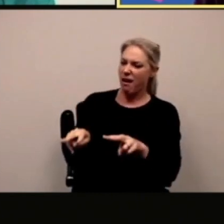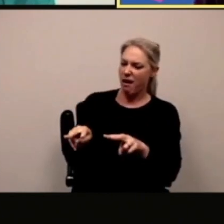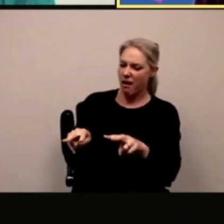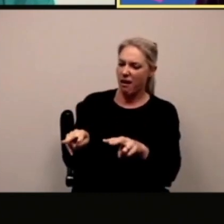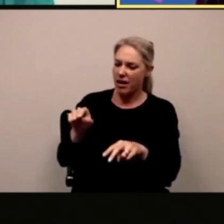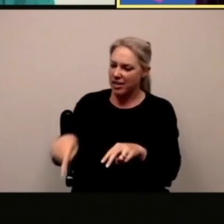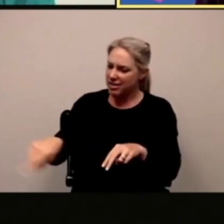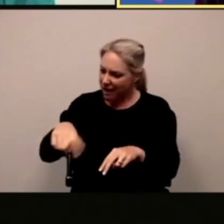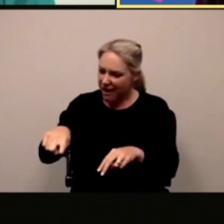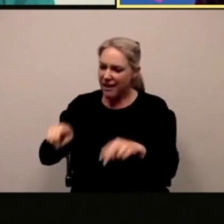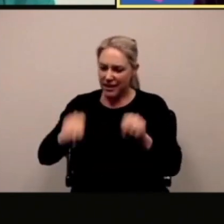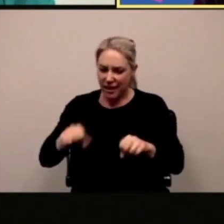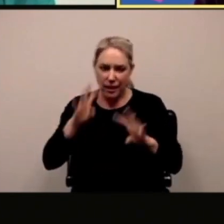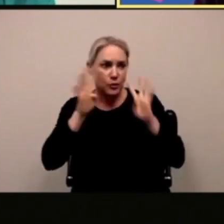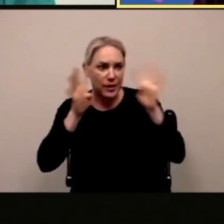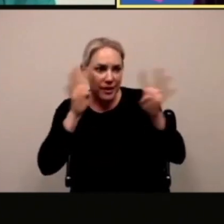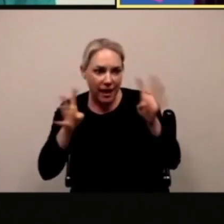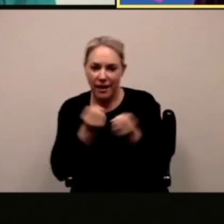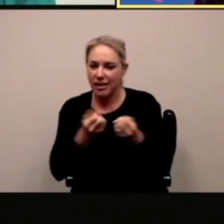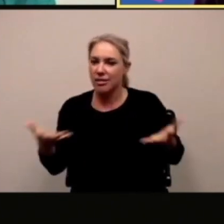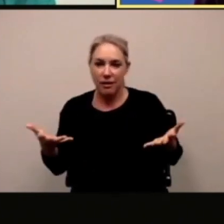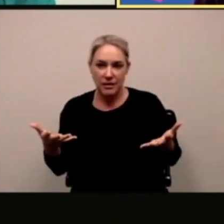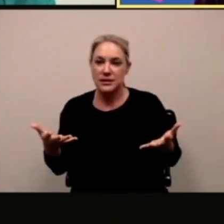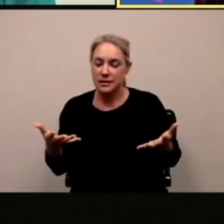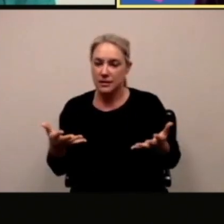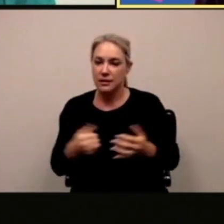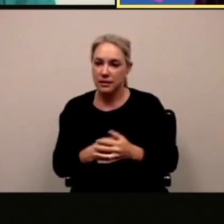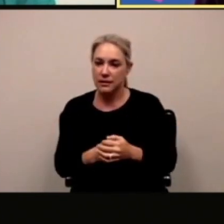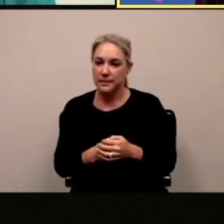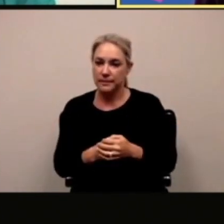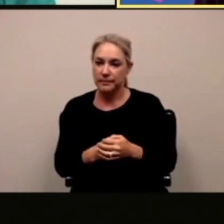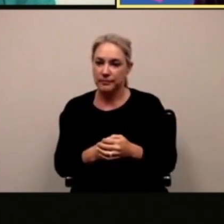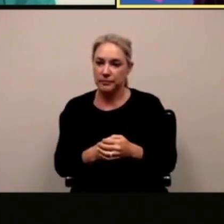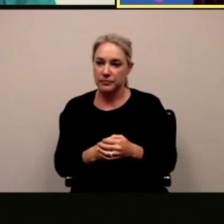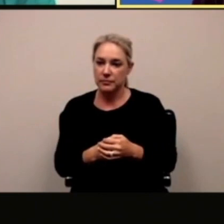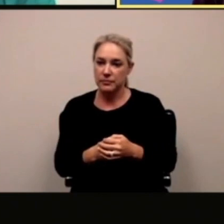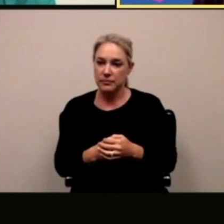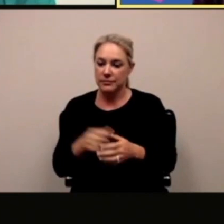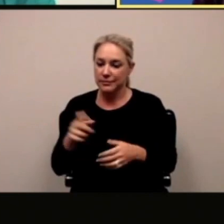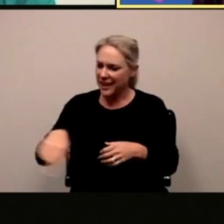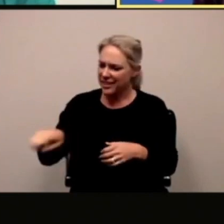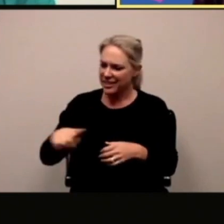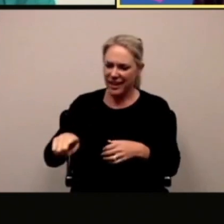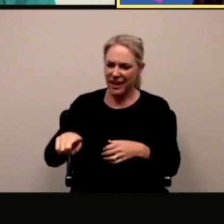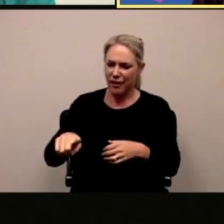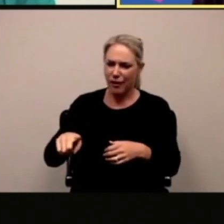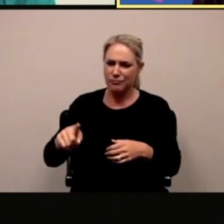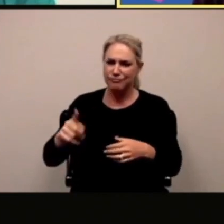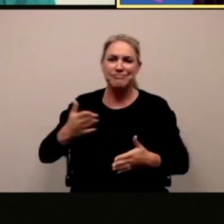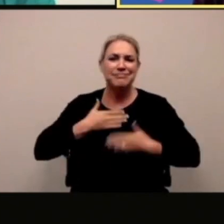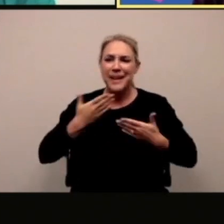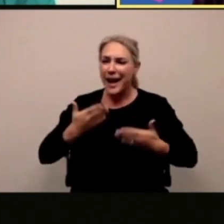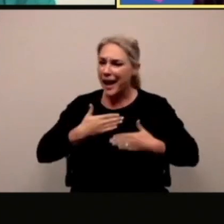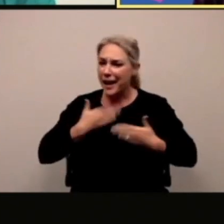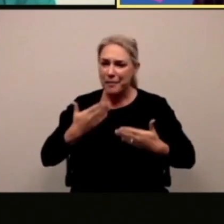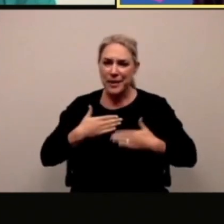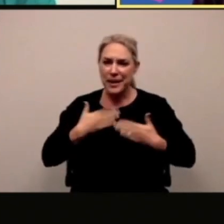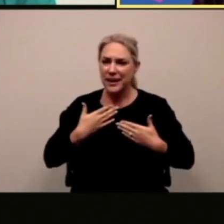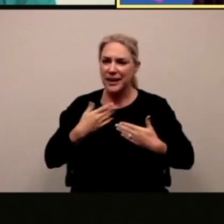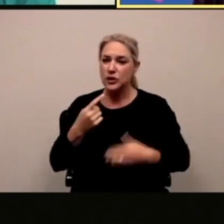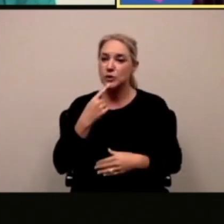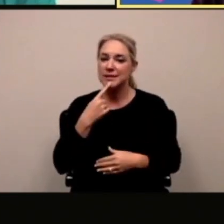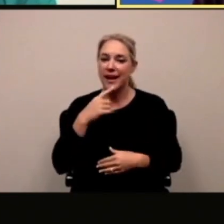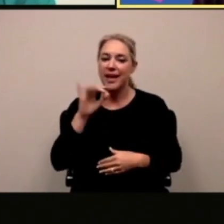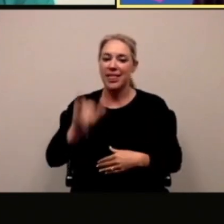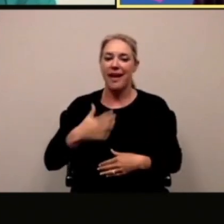create a lot of things, and they are really happy to say, this is